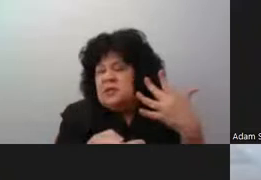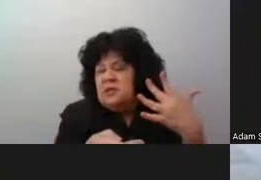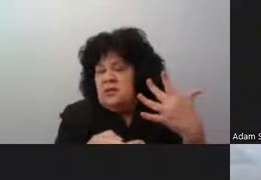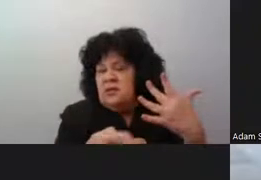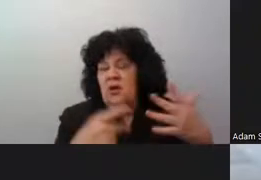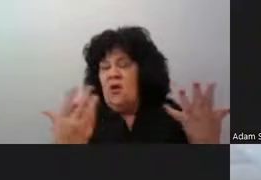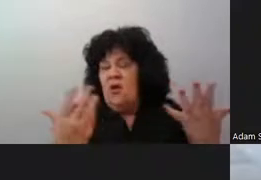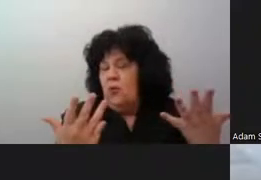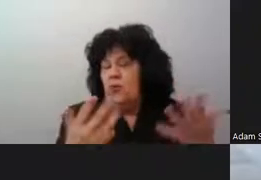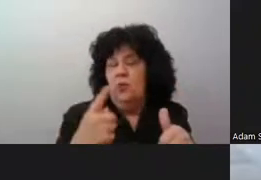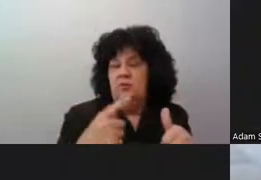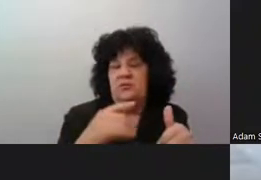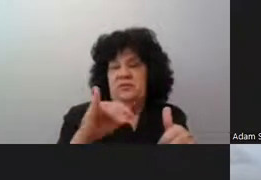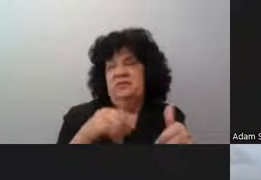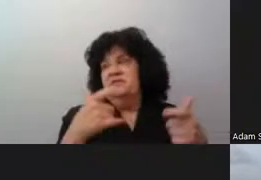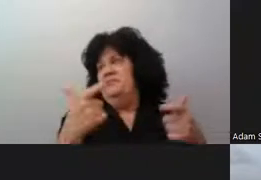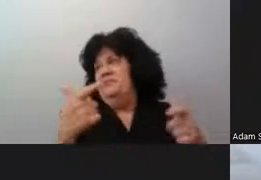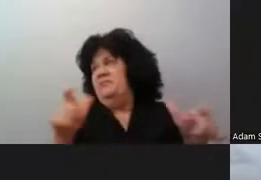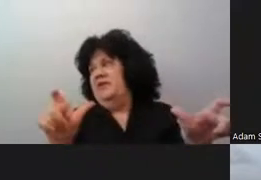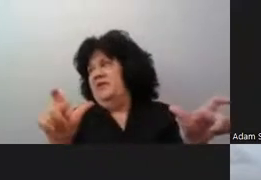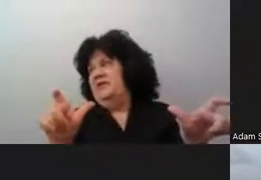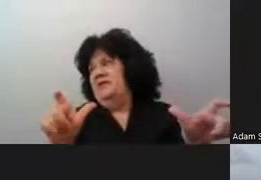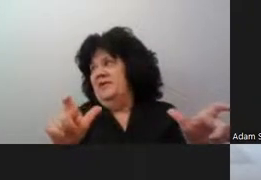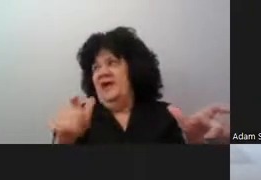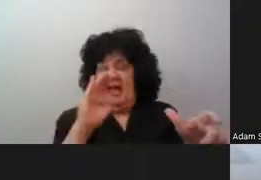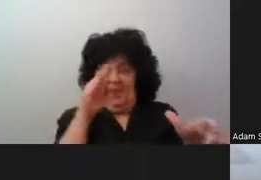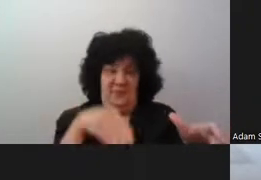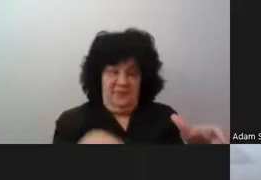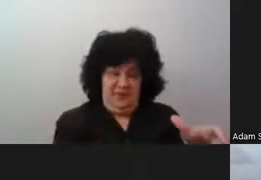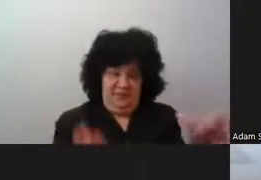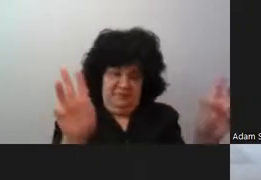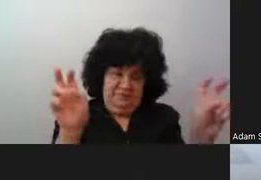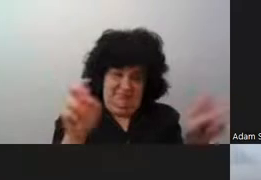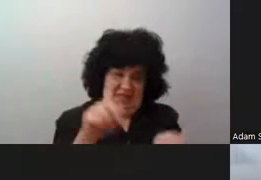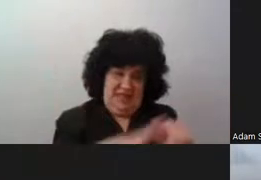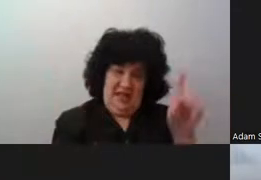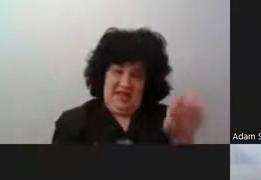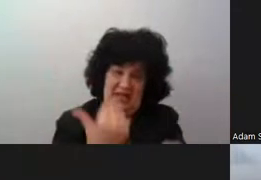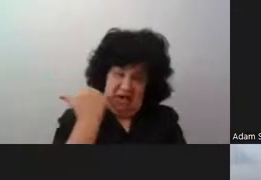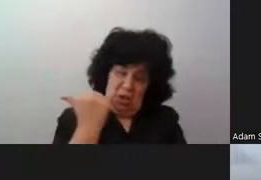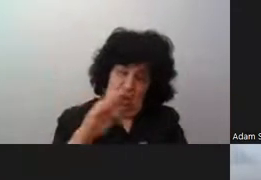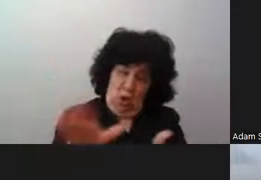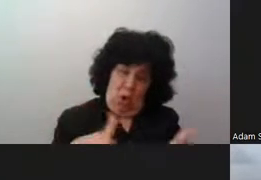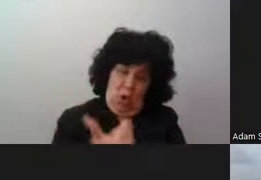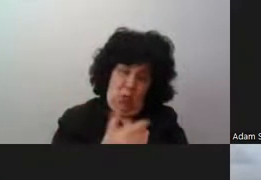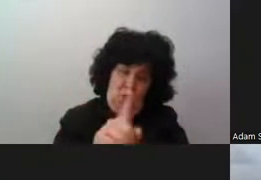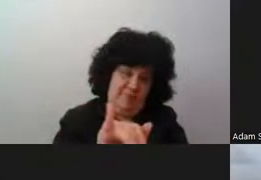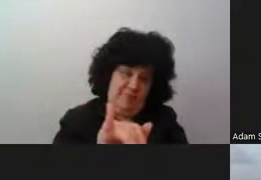this is a very big elephant, and trying to eat it all in one bite is not within the realm of possibility.